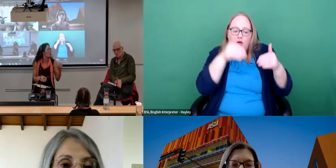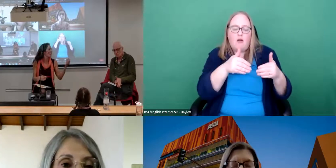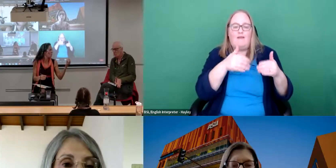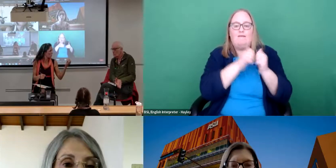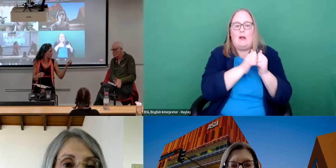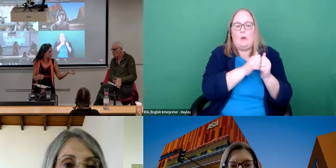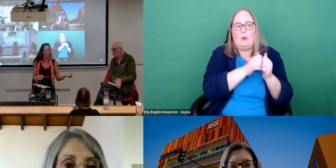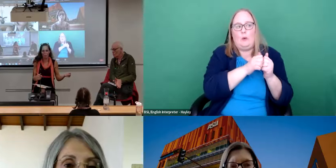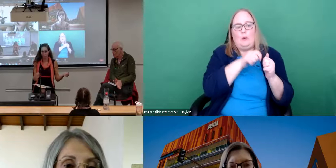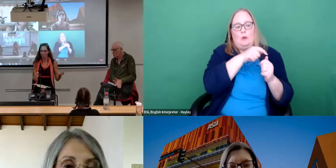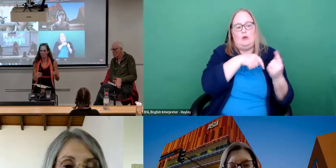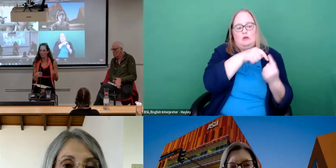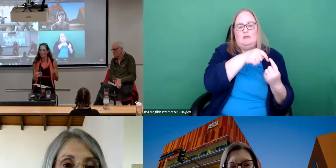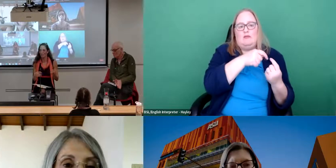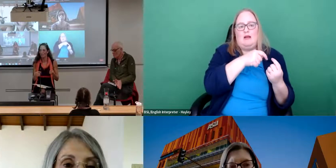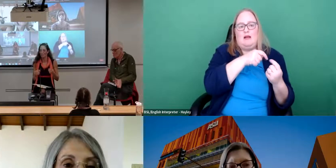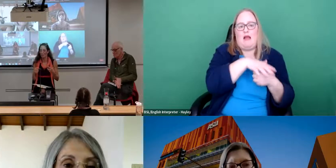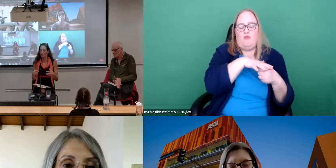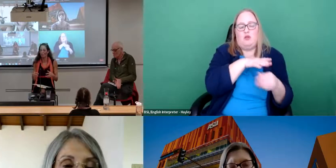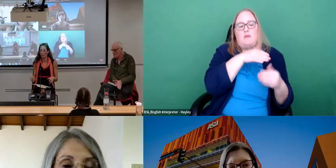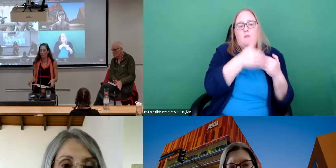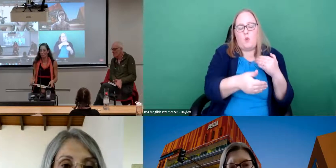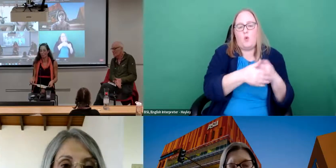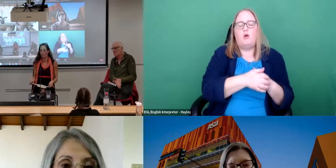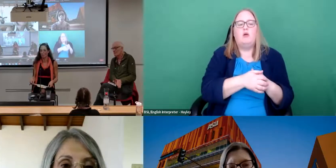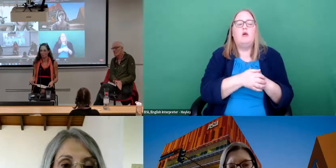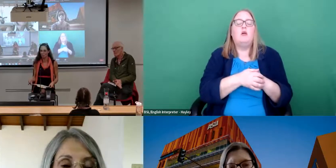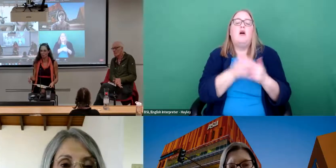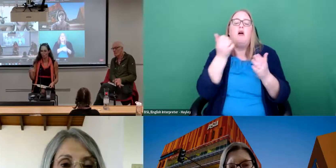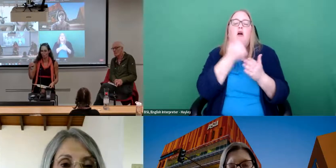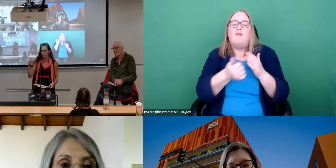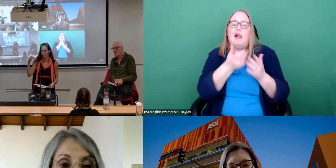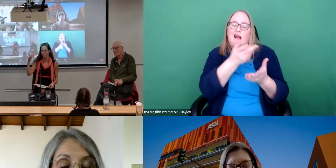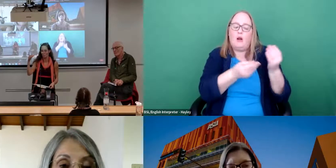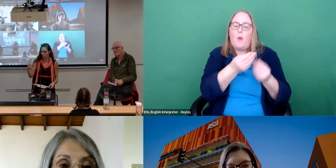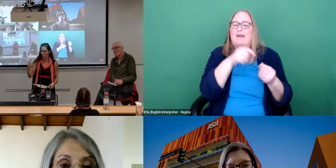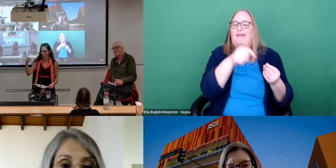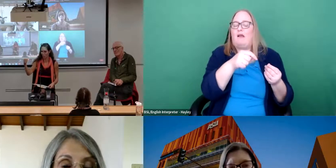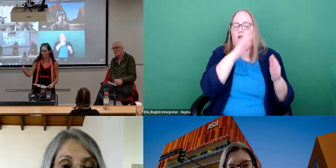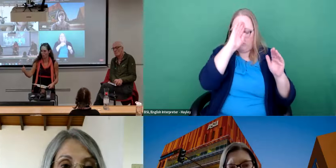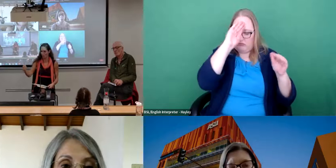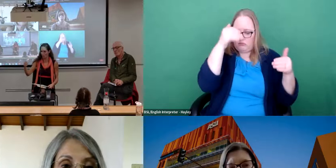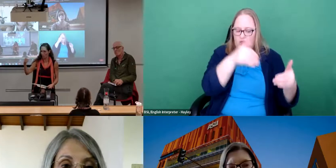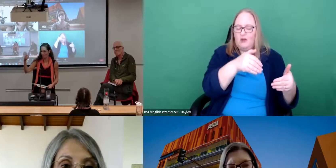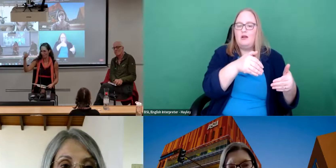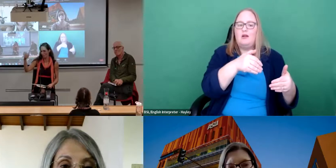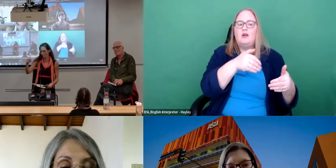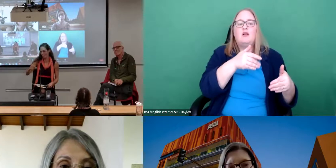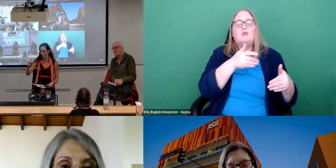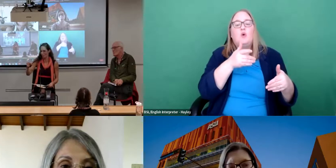often economic. It's often about creating people who will be able to participate in a